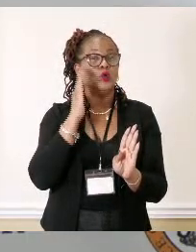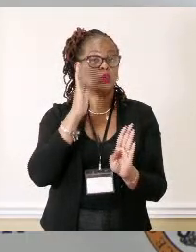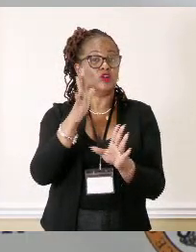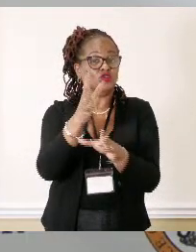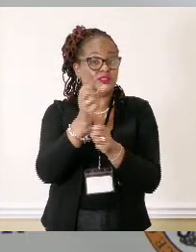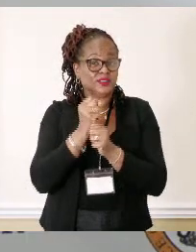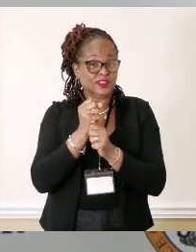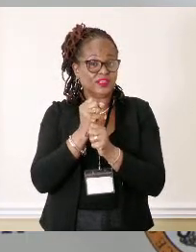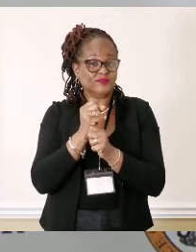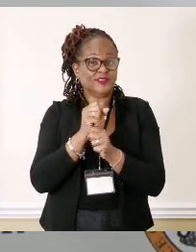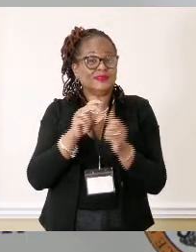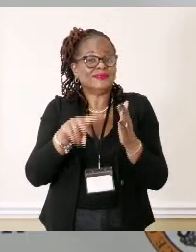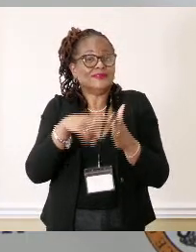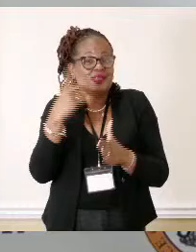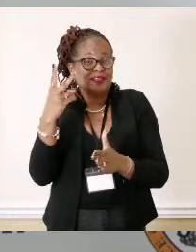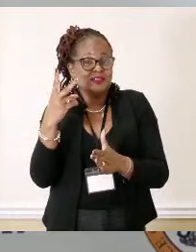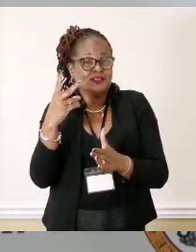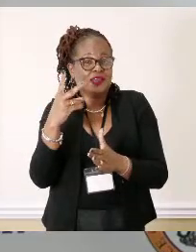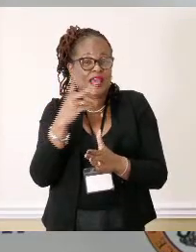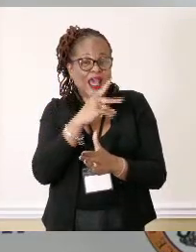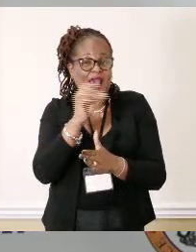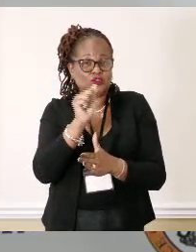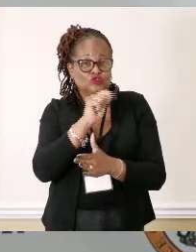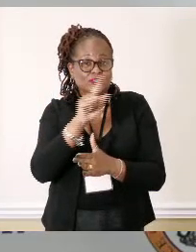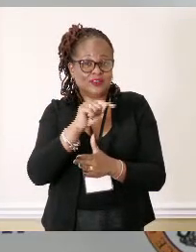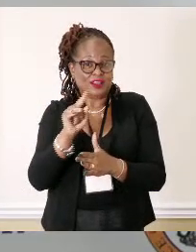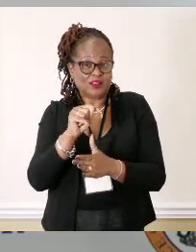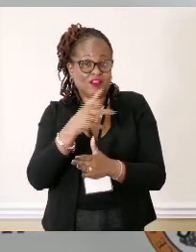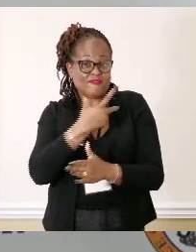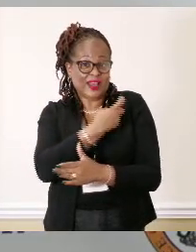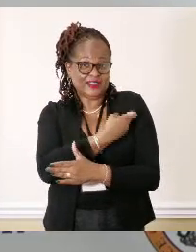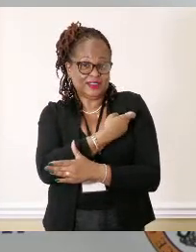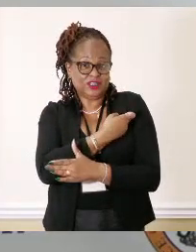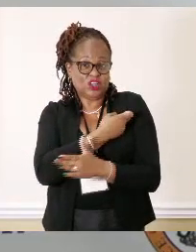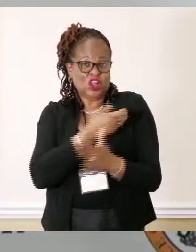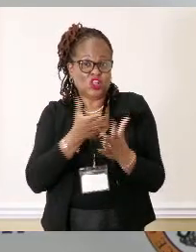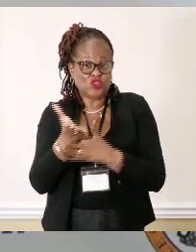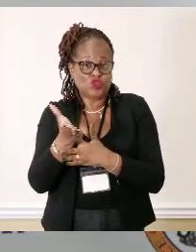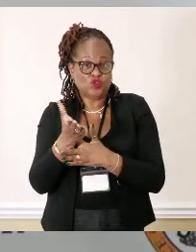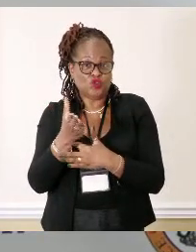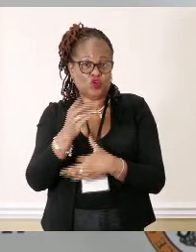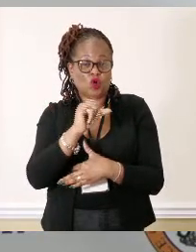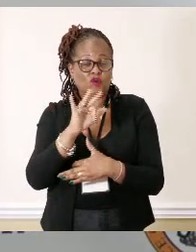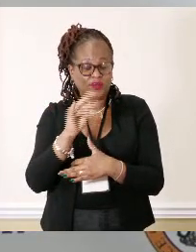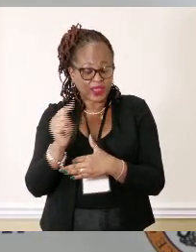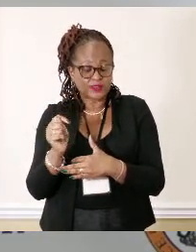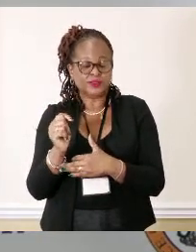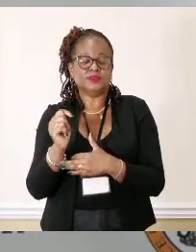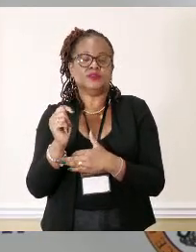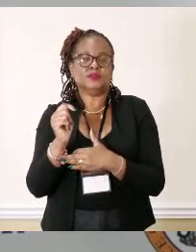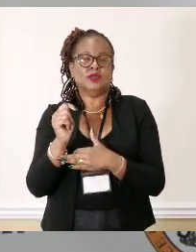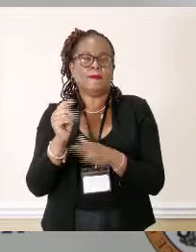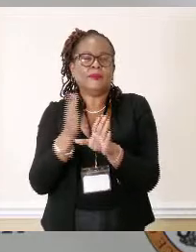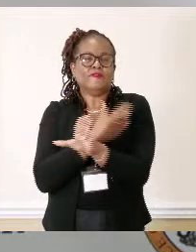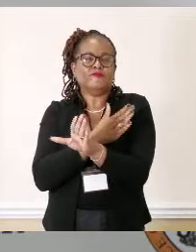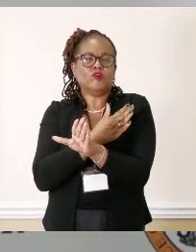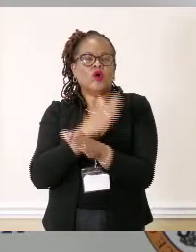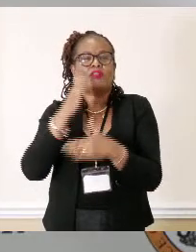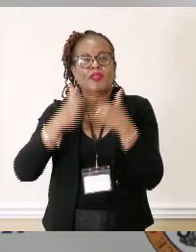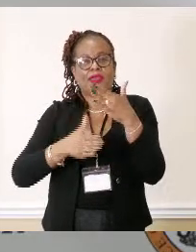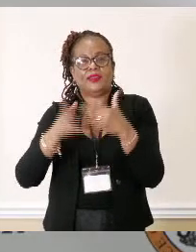the second tranche of the AstraZeneca vaccines through the COVAX facility before the end of